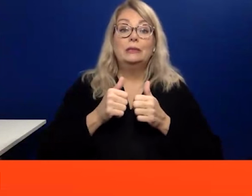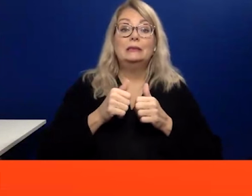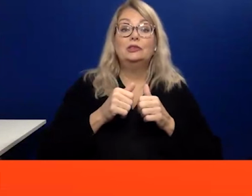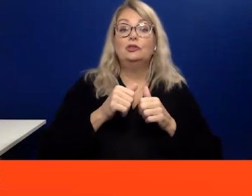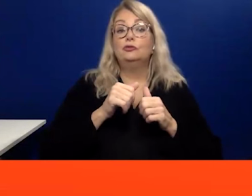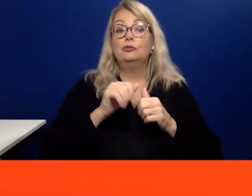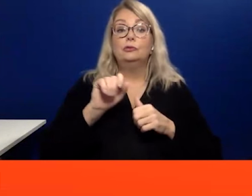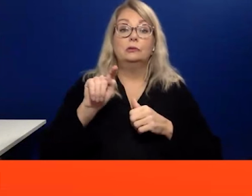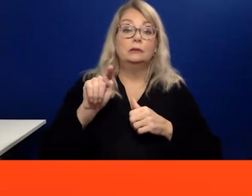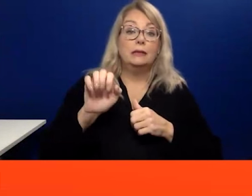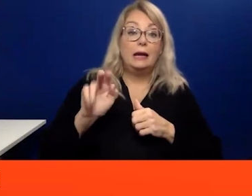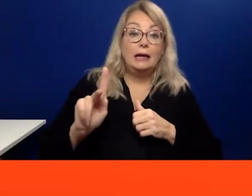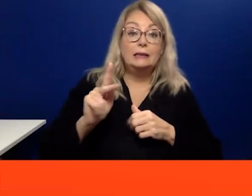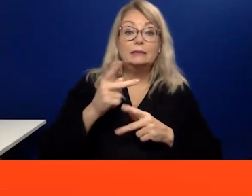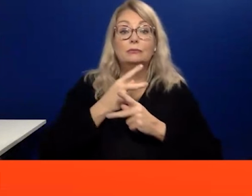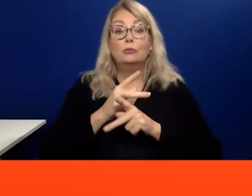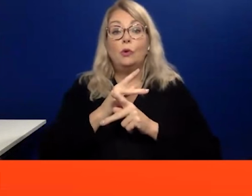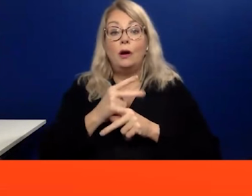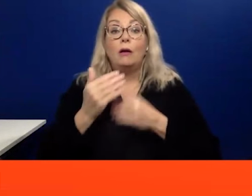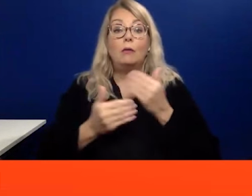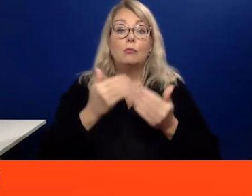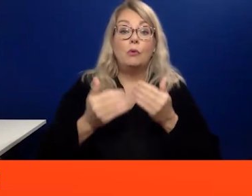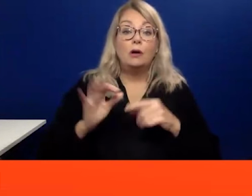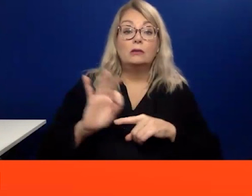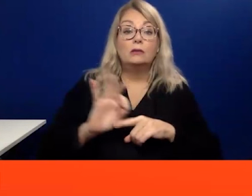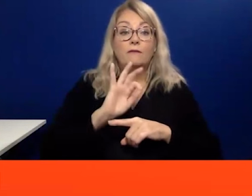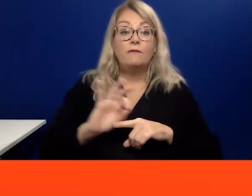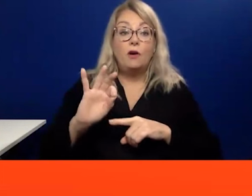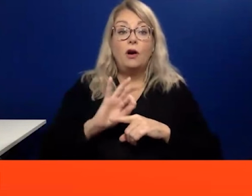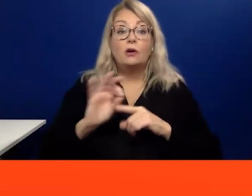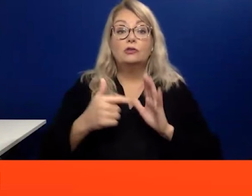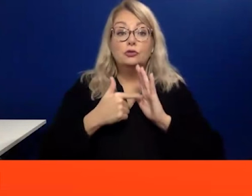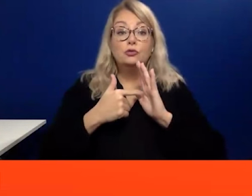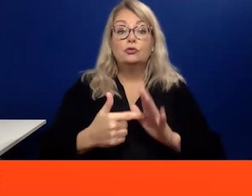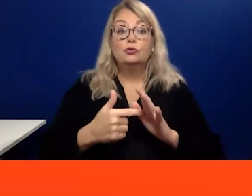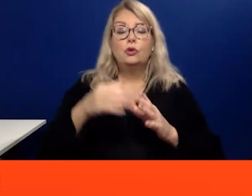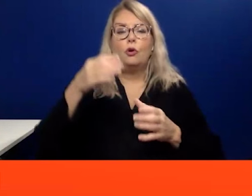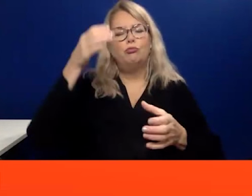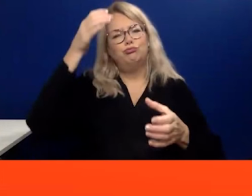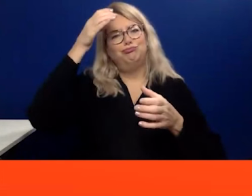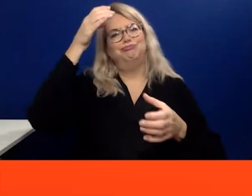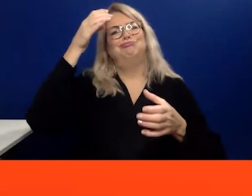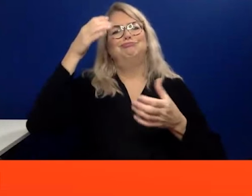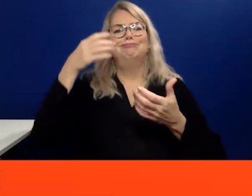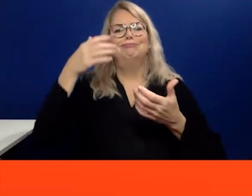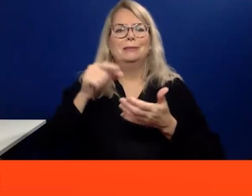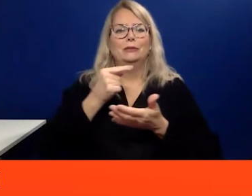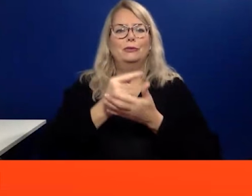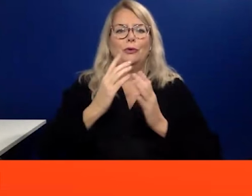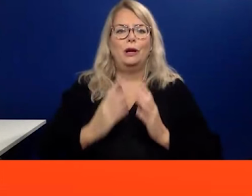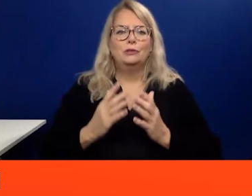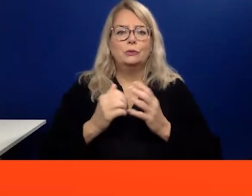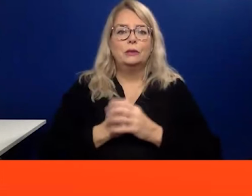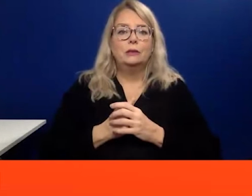would demonstrate a competent graduate ready to work in an industry. Uh-oh, got my first